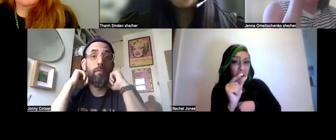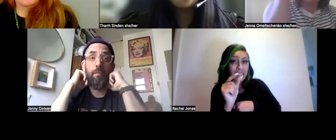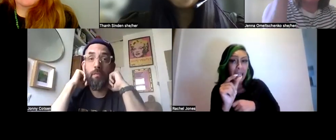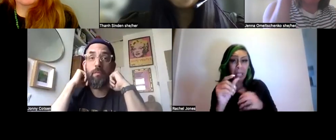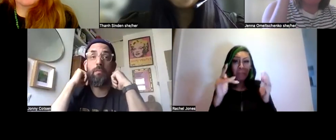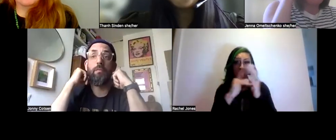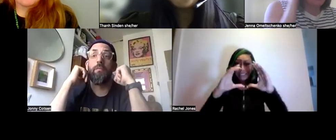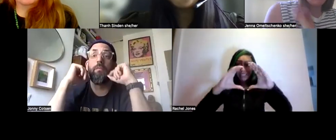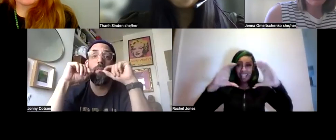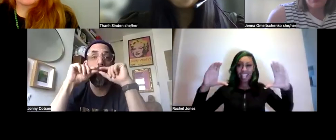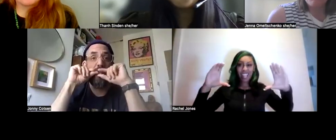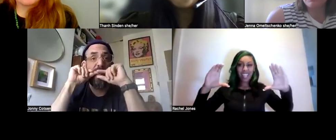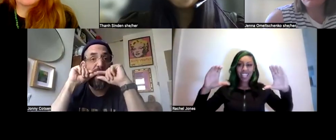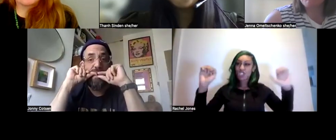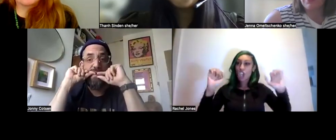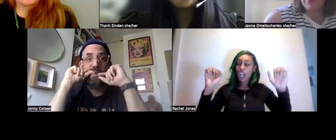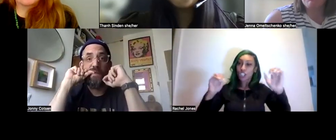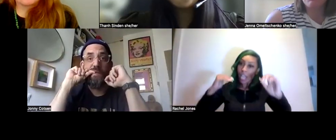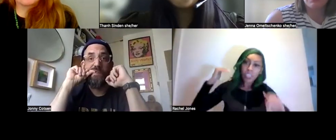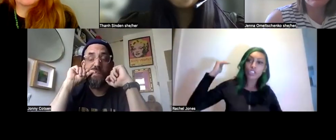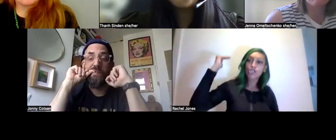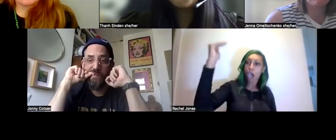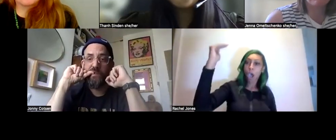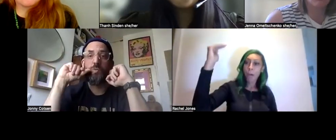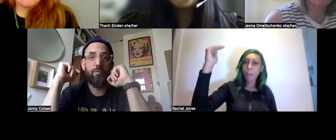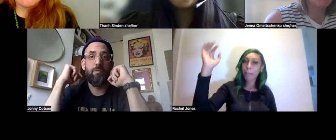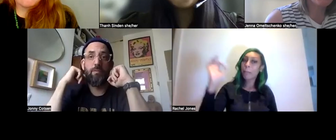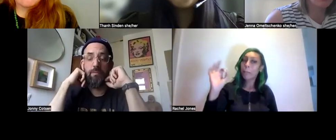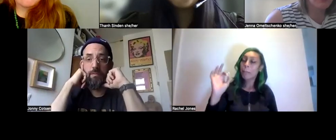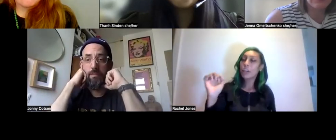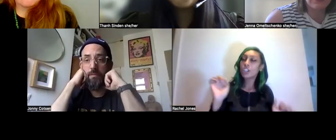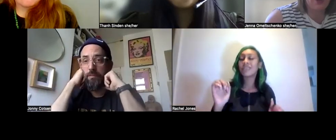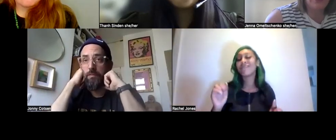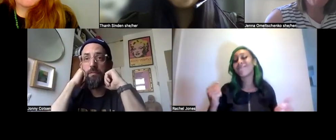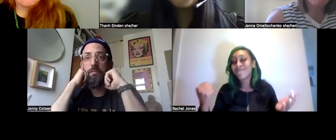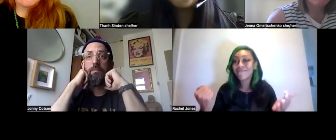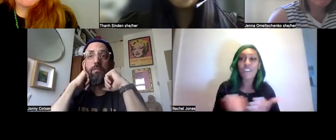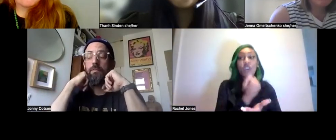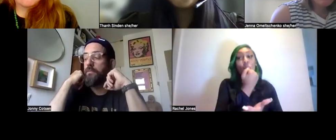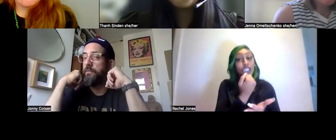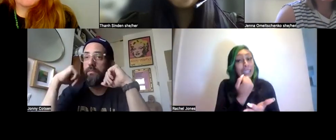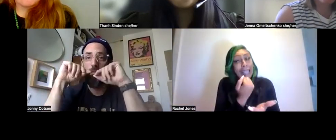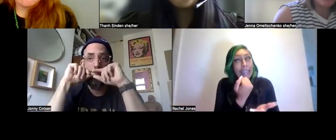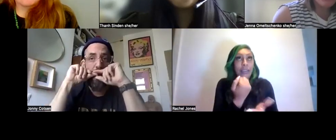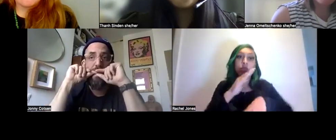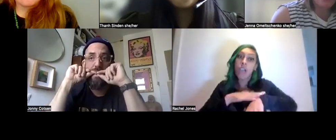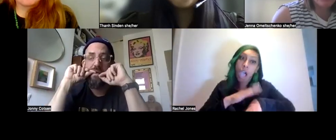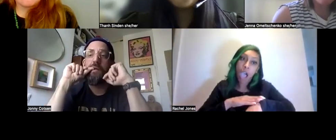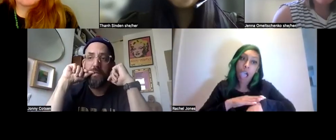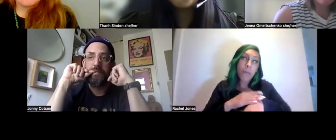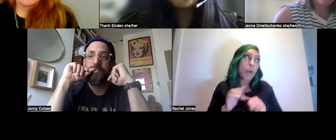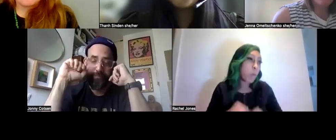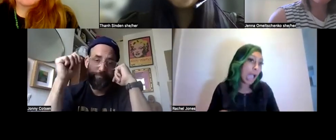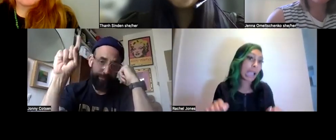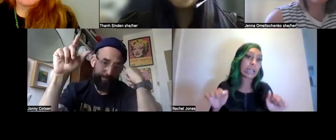middle level and it's not there yet. I think part of me thinks, unfortunately, it's time. It's